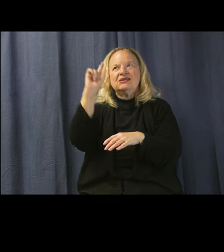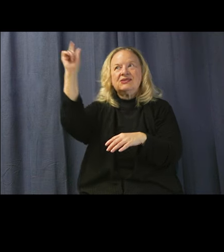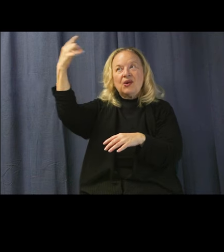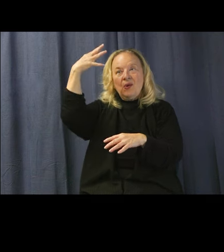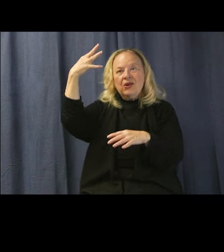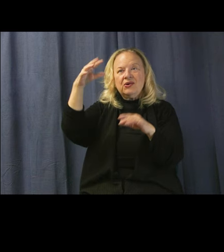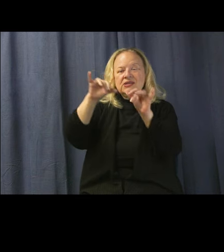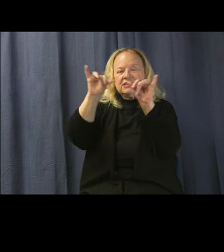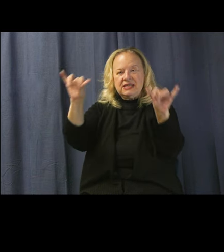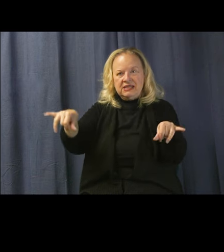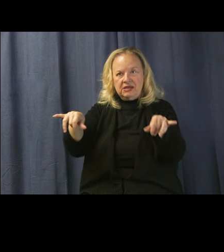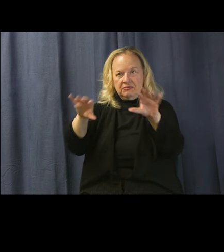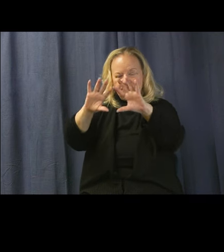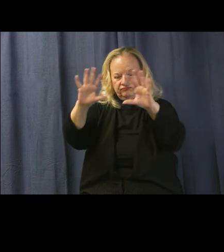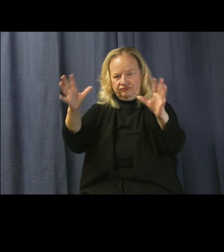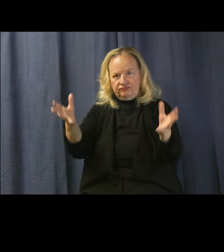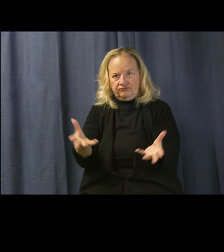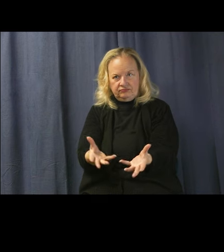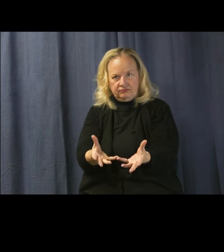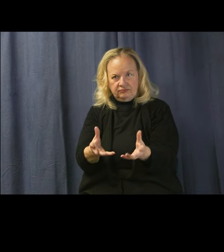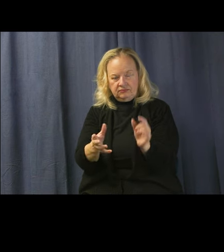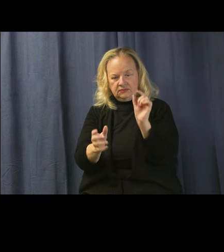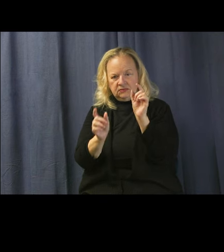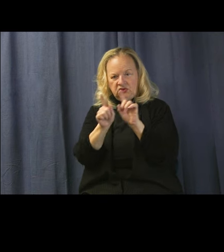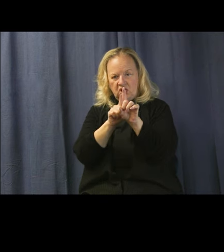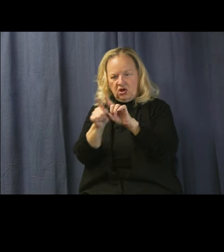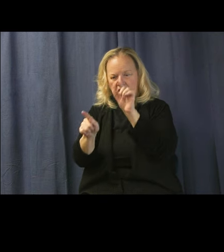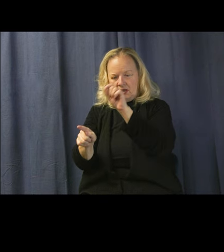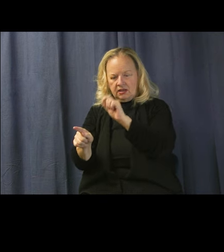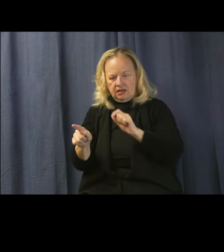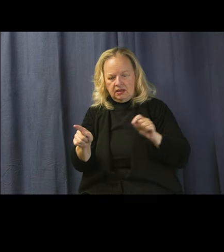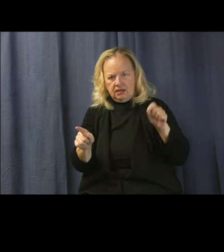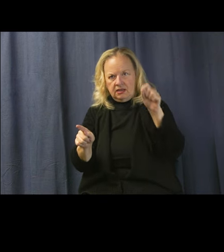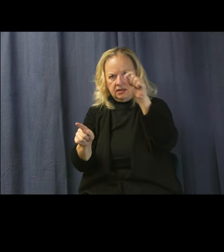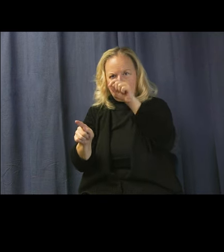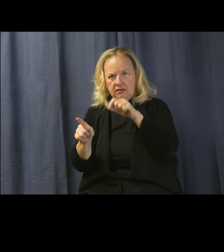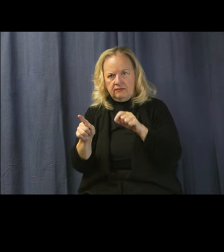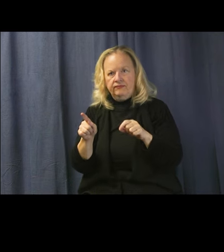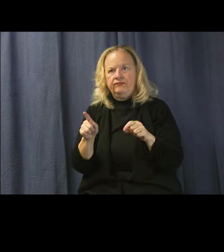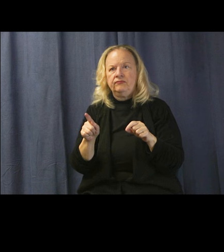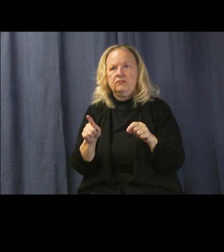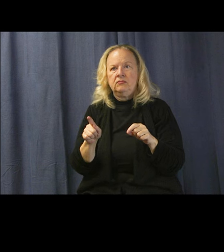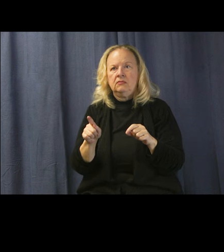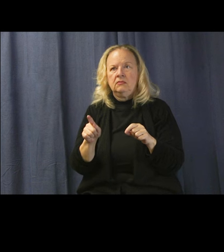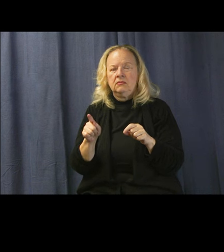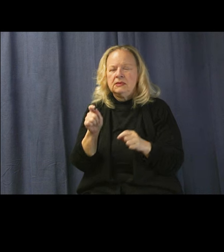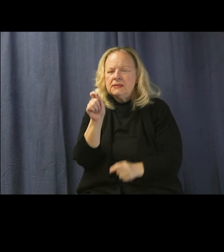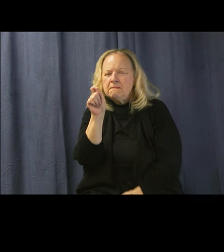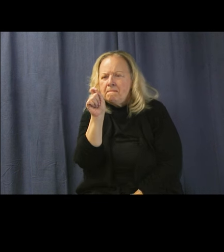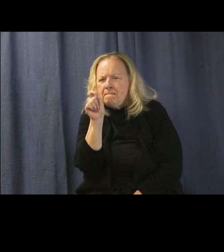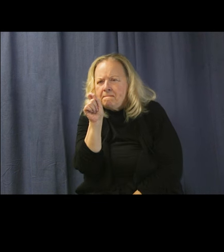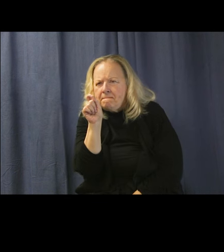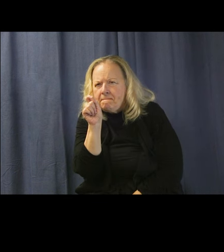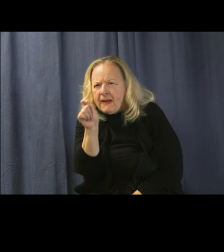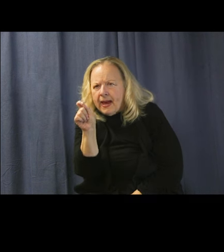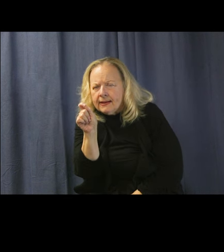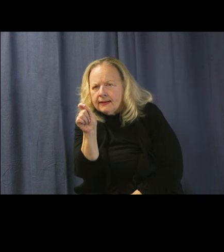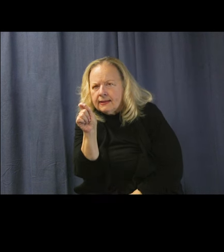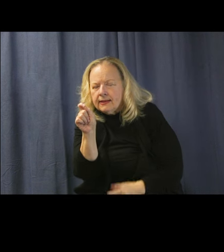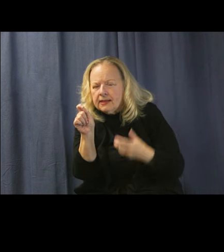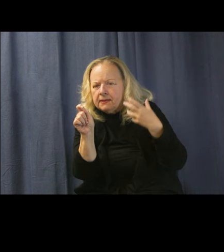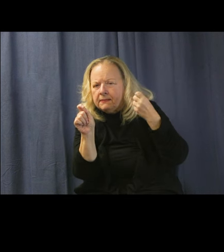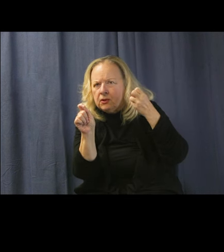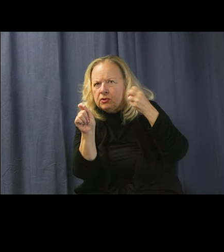this is what happens when you zoom out from your home to your solar system. There you are, but you're just a speck in the Milky Way